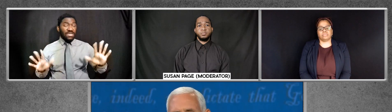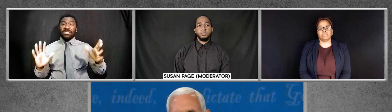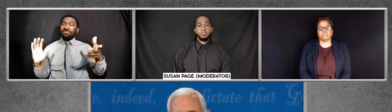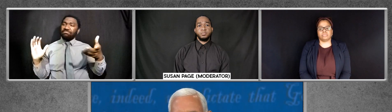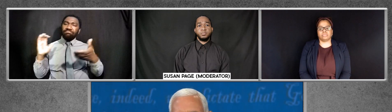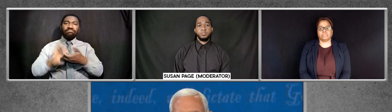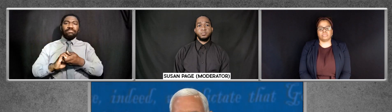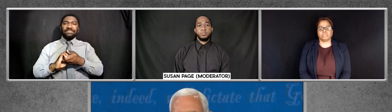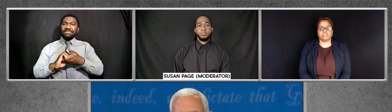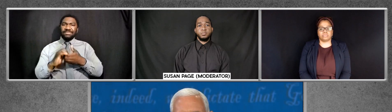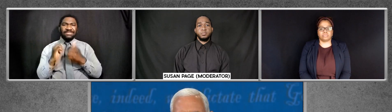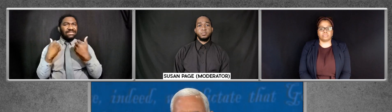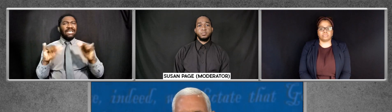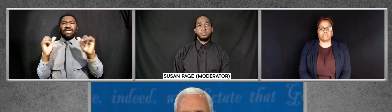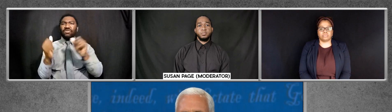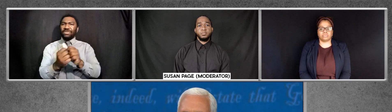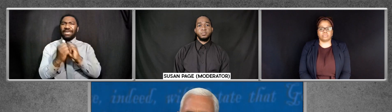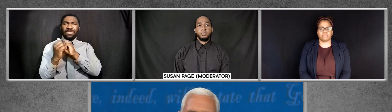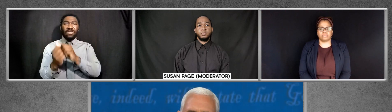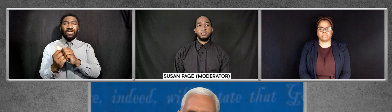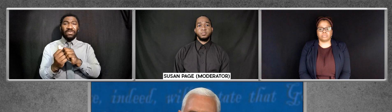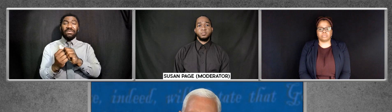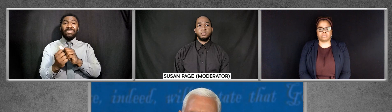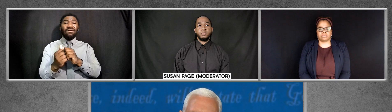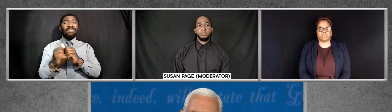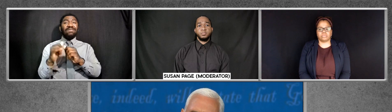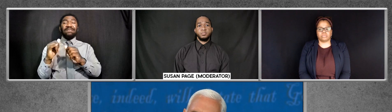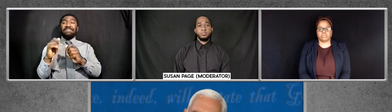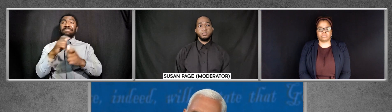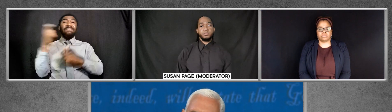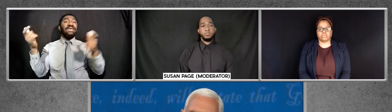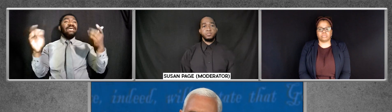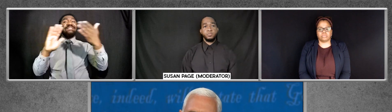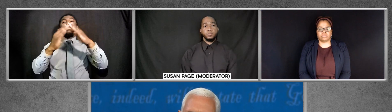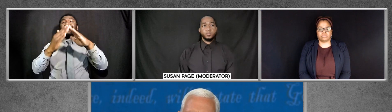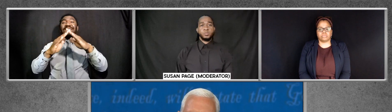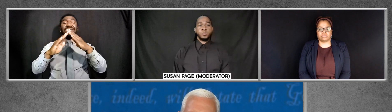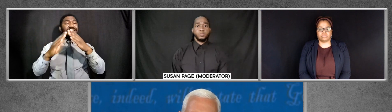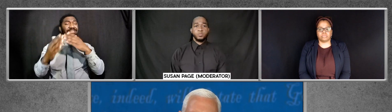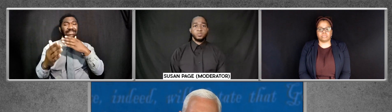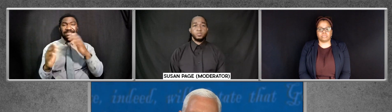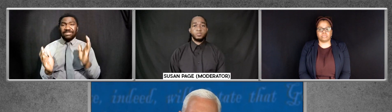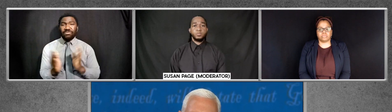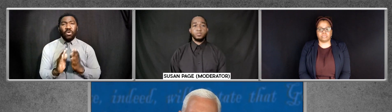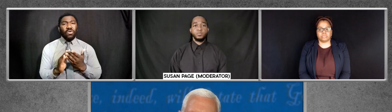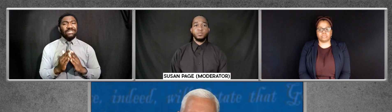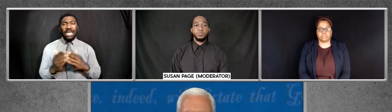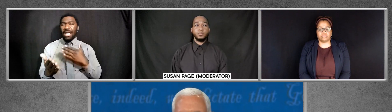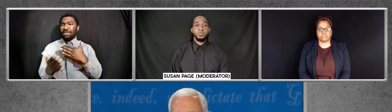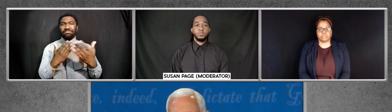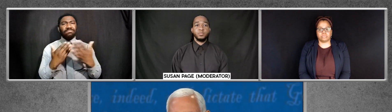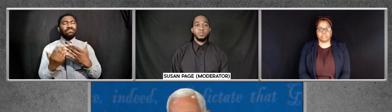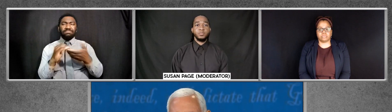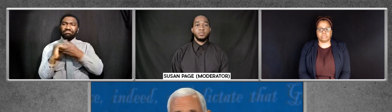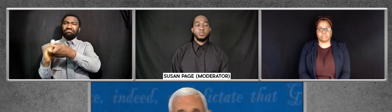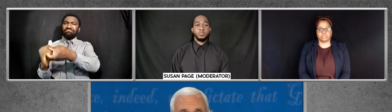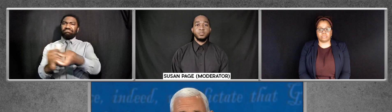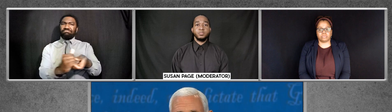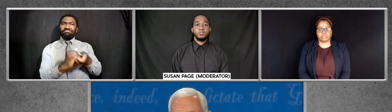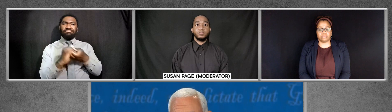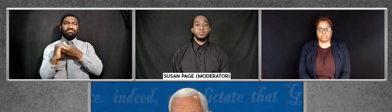cities and small towns all across this country. So I just want to encourage you, Brecklin. I want to tell you that we're going to work every day to